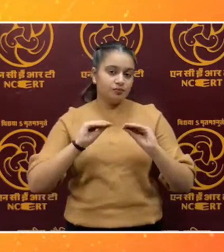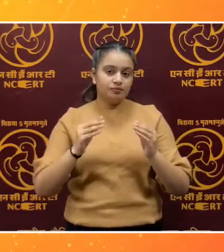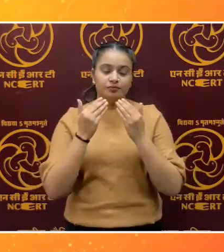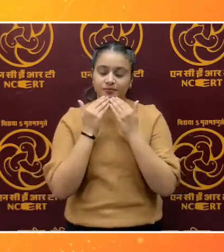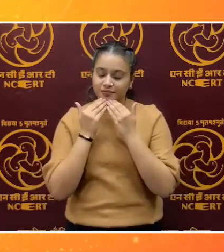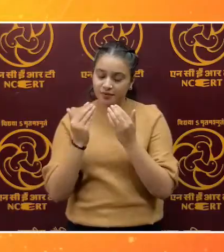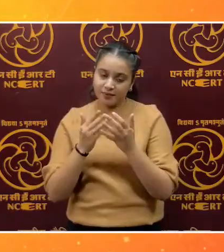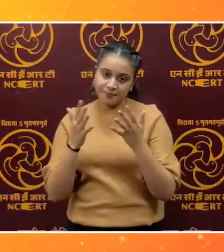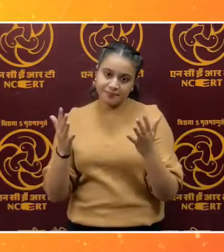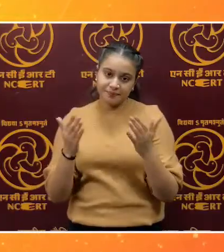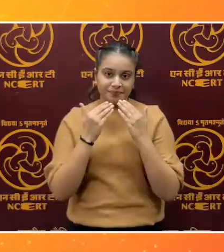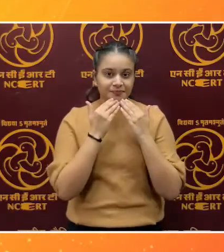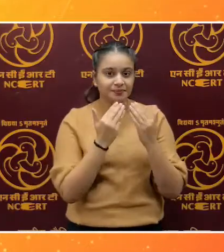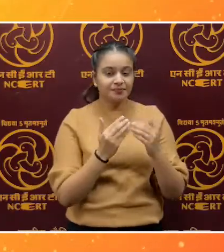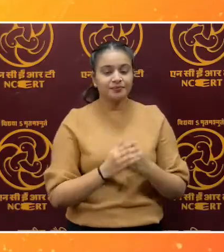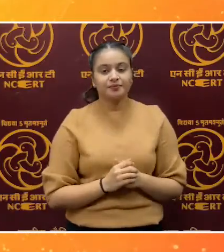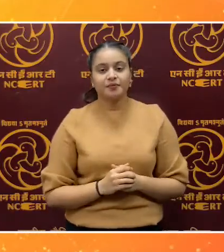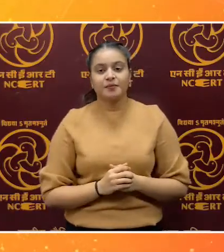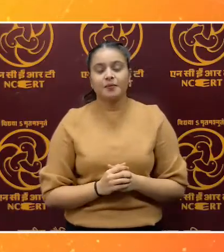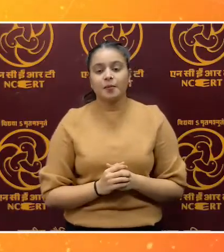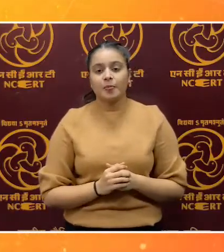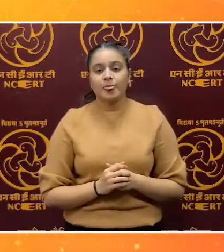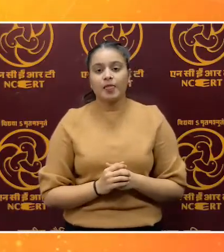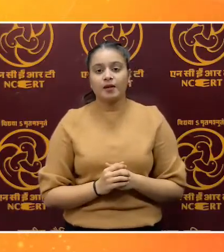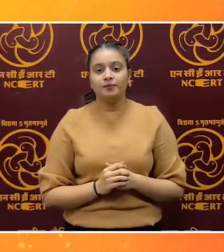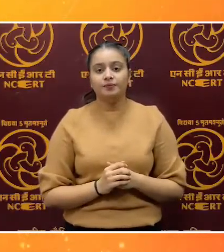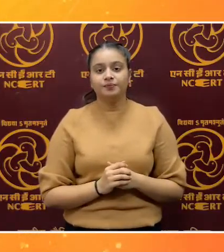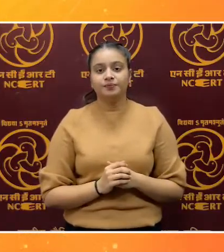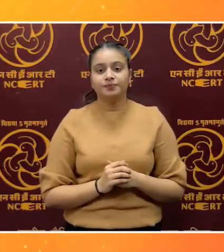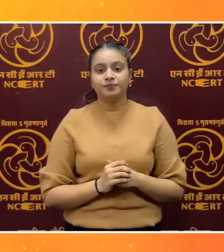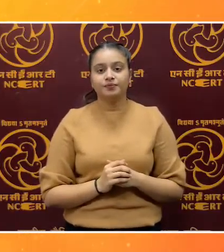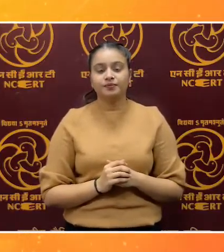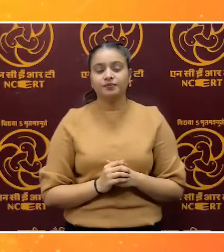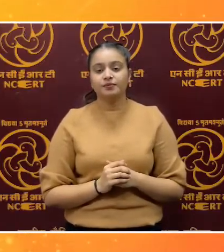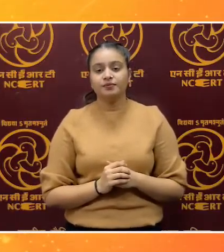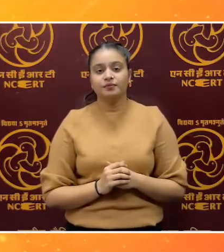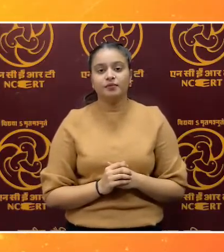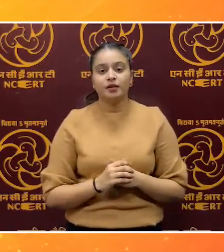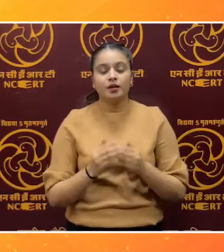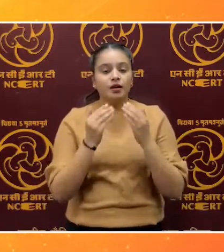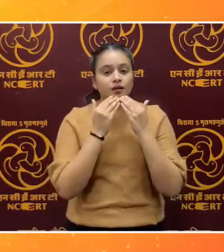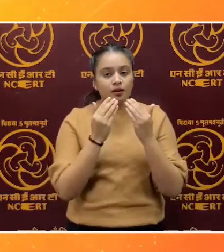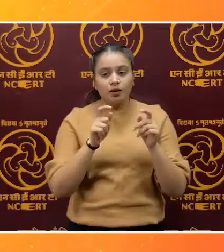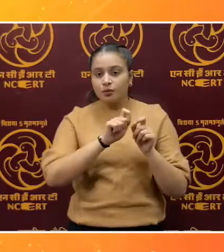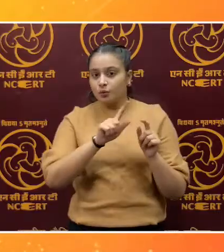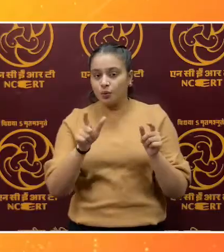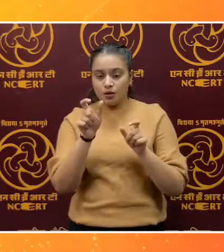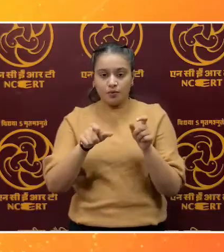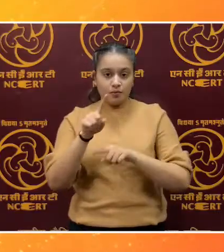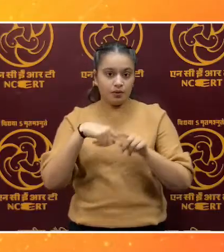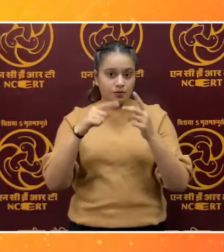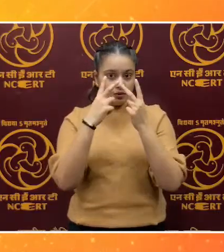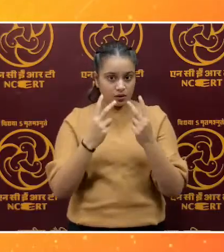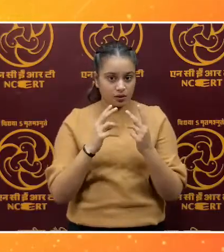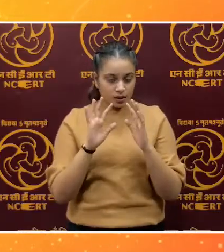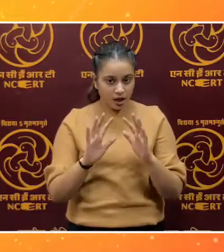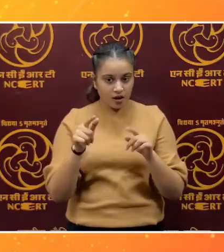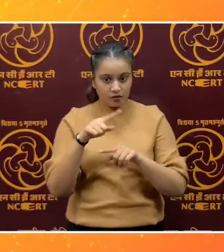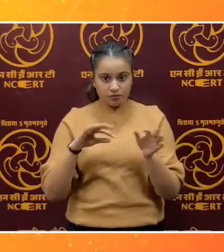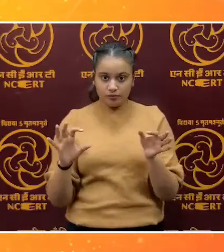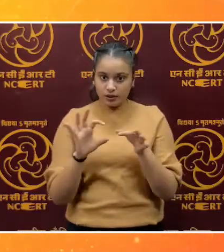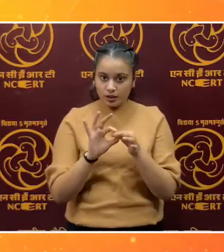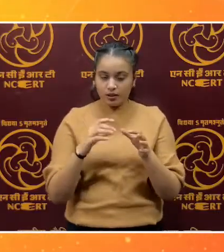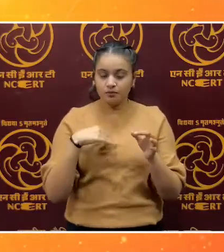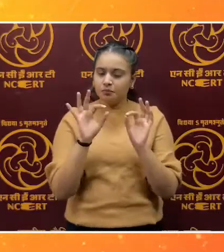Thank you so much. Thank you so much. I am obliged. Pleasure is all ours. Thank you to all the viewers as well for being with us. It